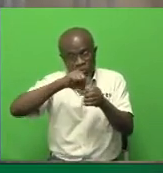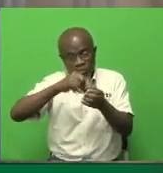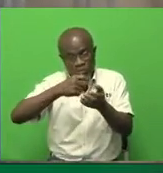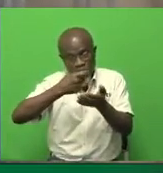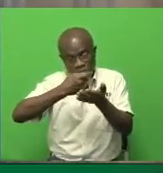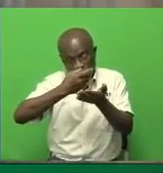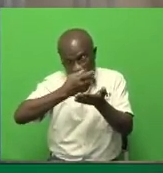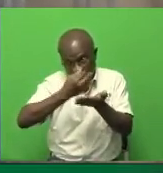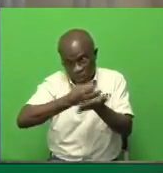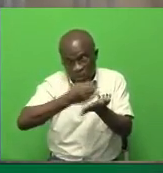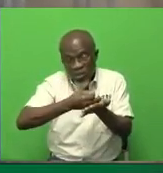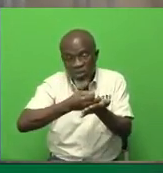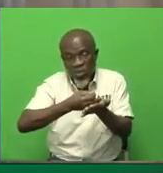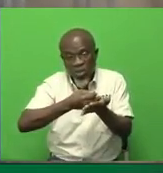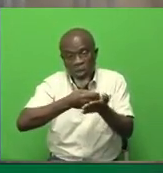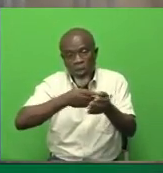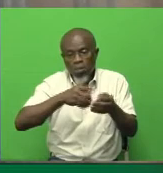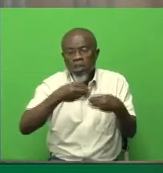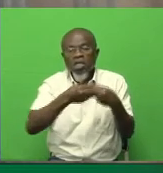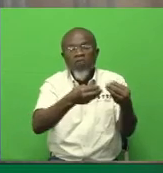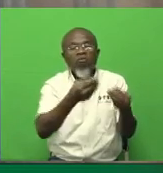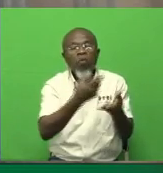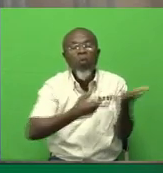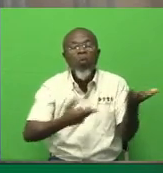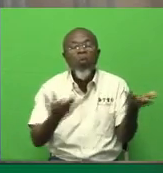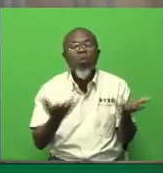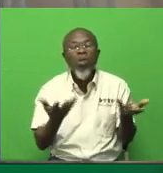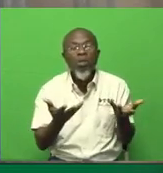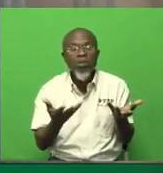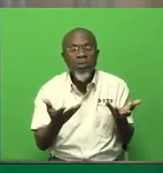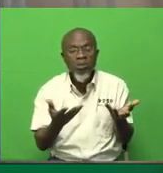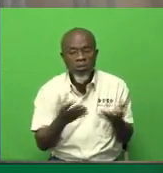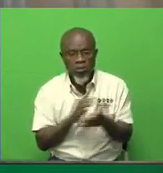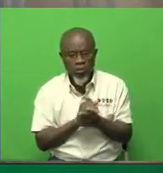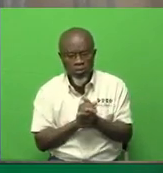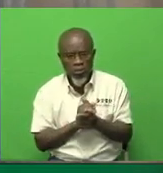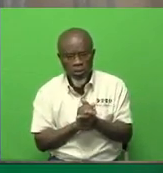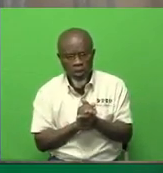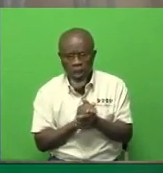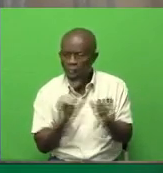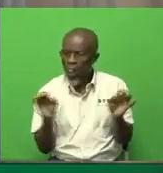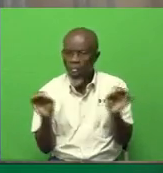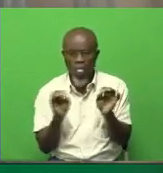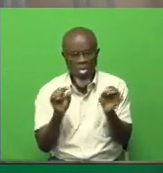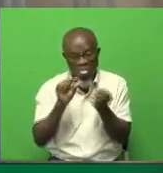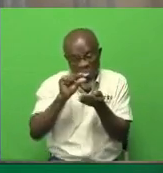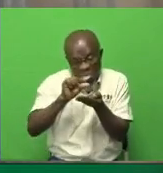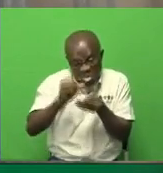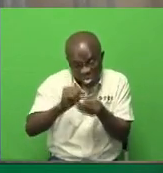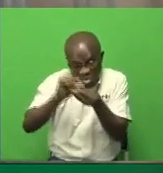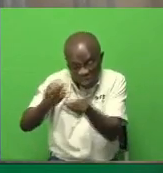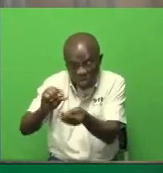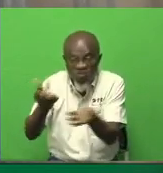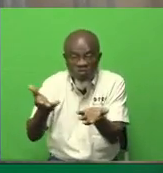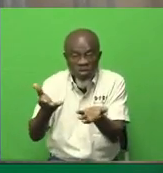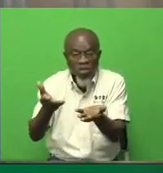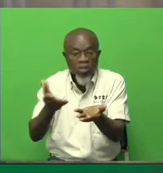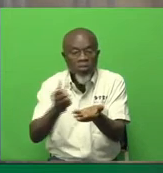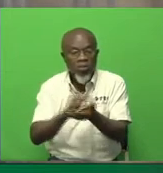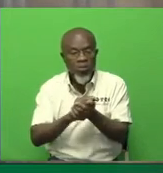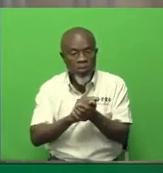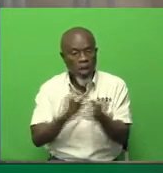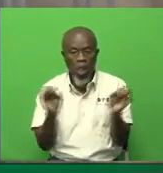measly fiscal handouts nothing in these incentives appear to be part of a comprehensive plan